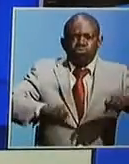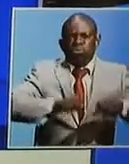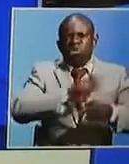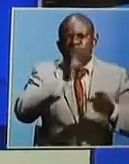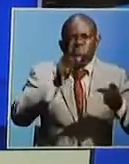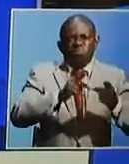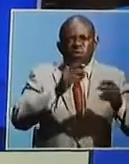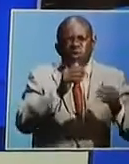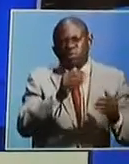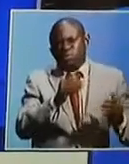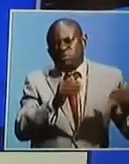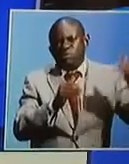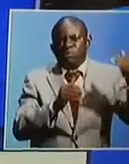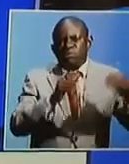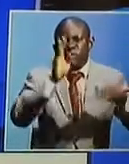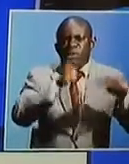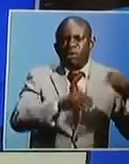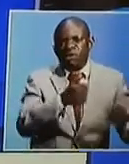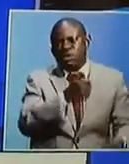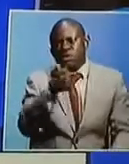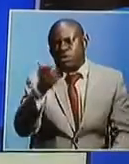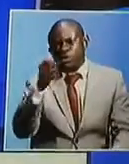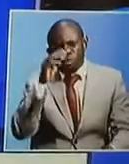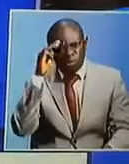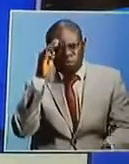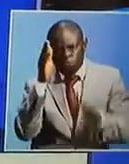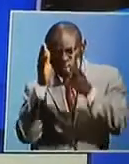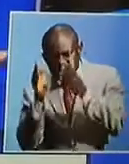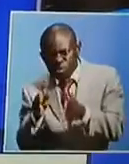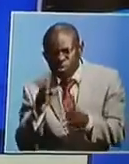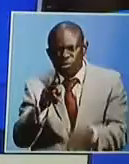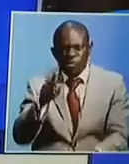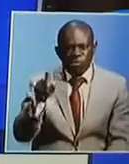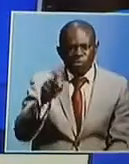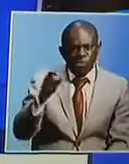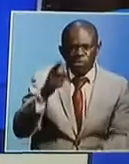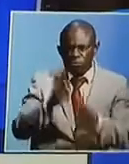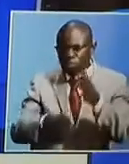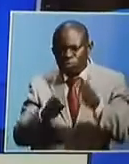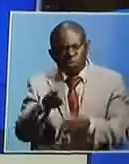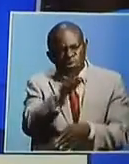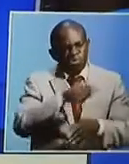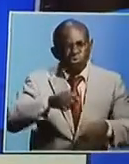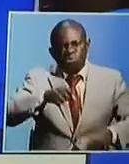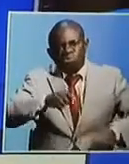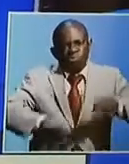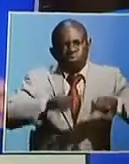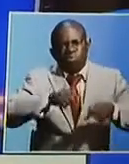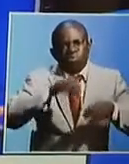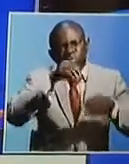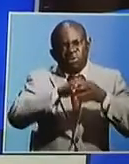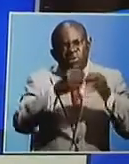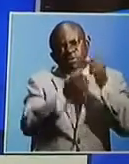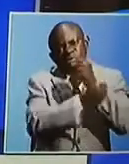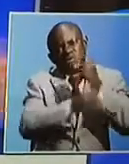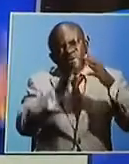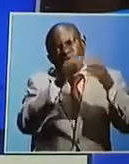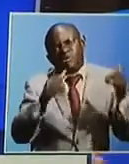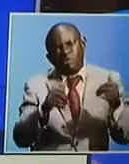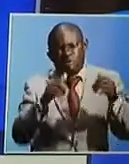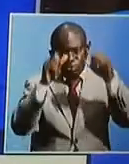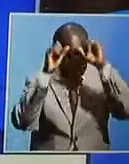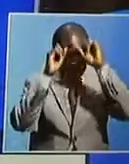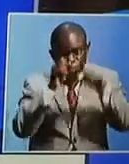the president is calling for sensitivities in there, because the truth is, it has